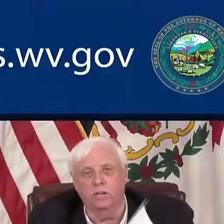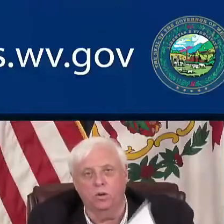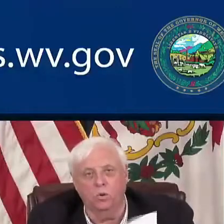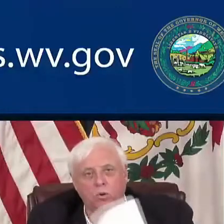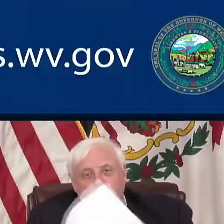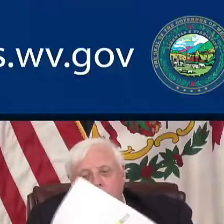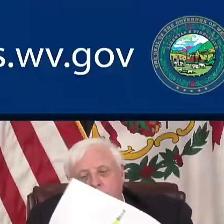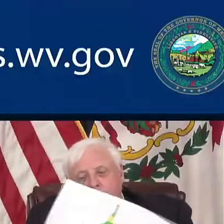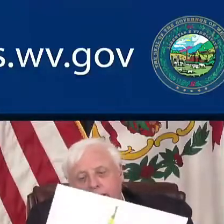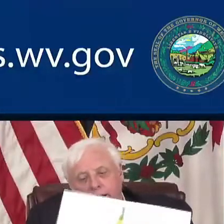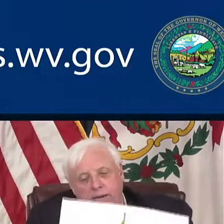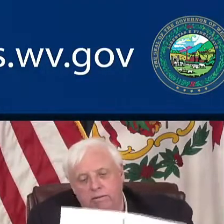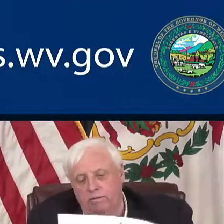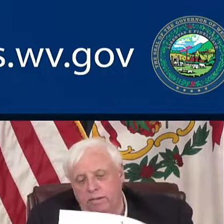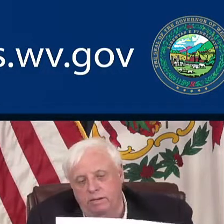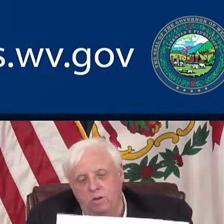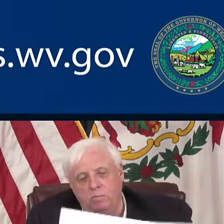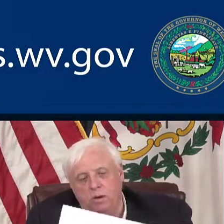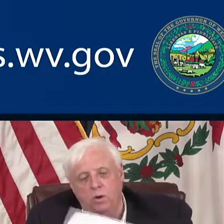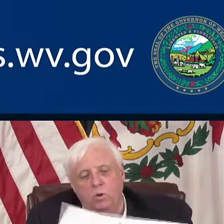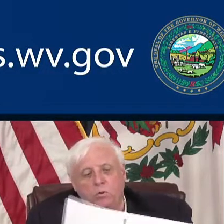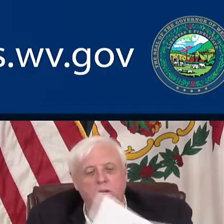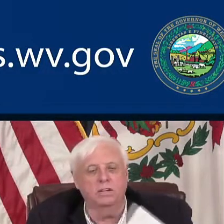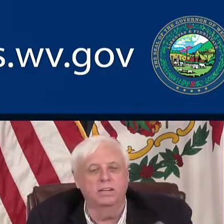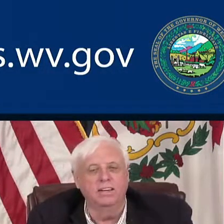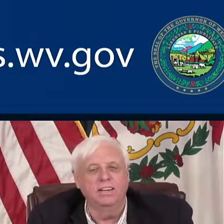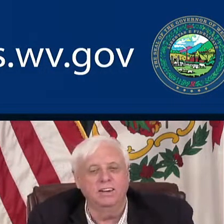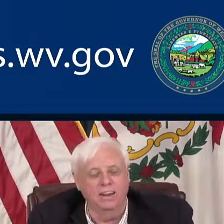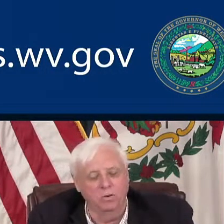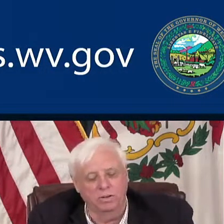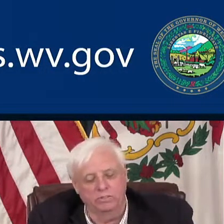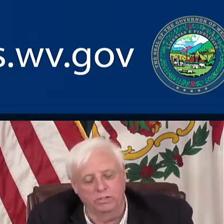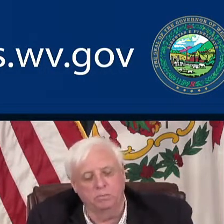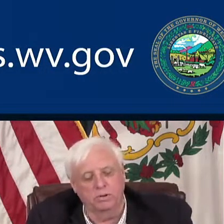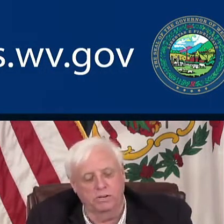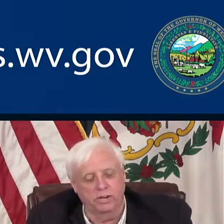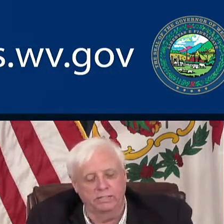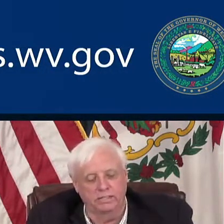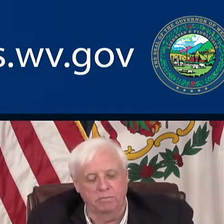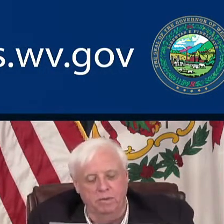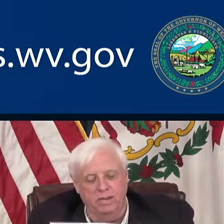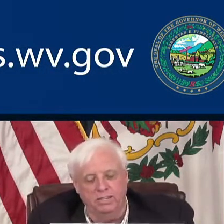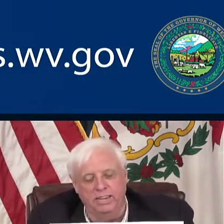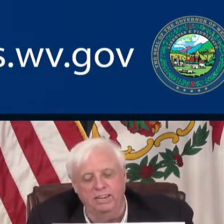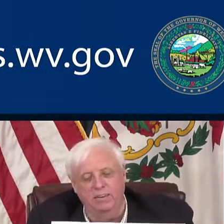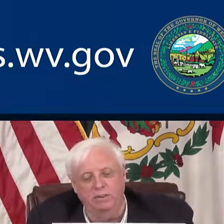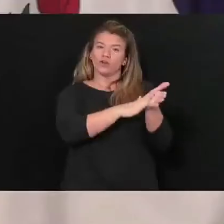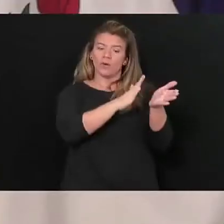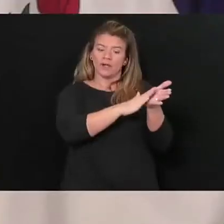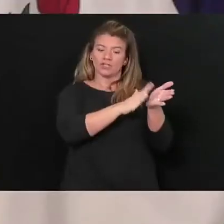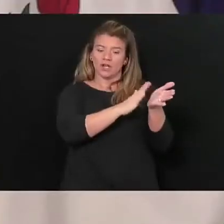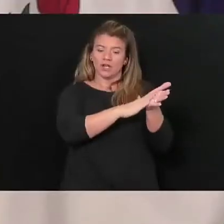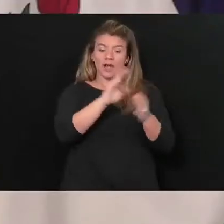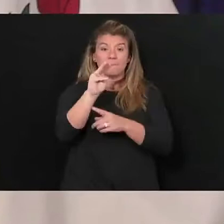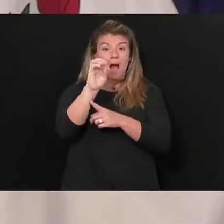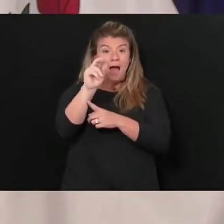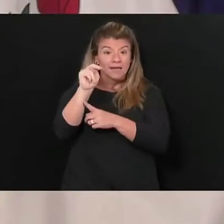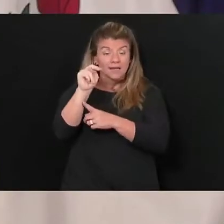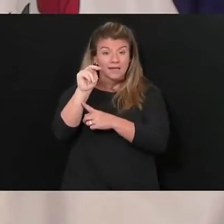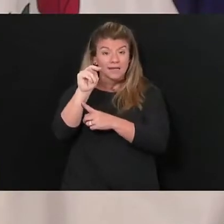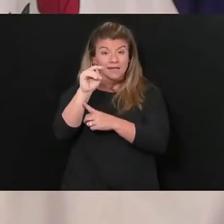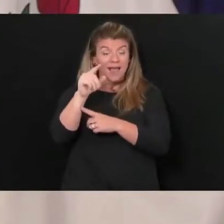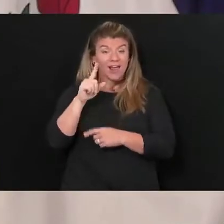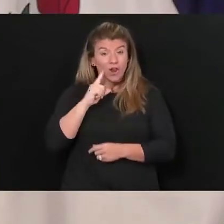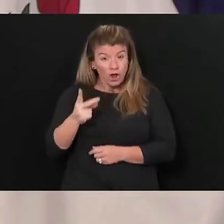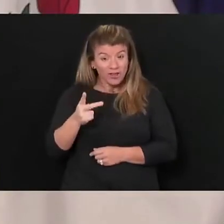in the gold. And lo and behold, look, you know, I want to super congratulate Mon County. I mean, look at Mon County. They